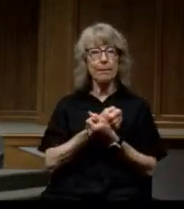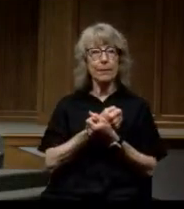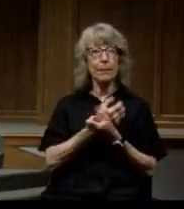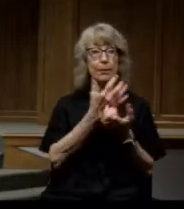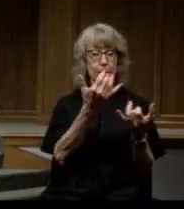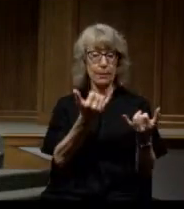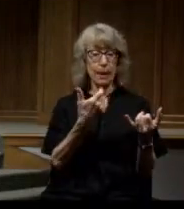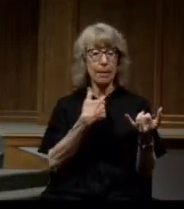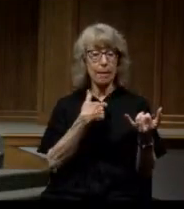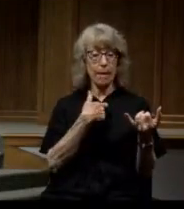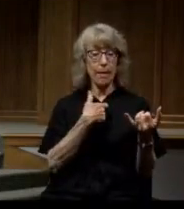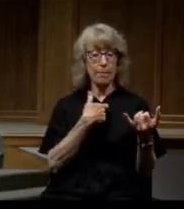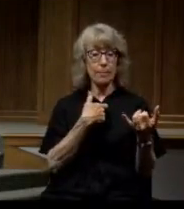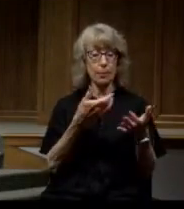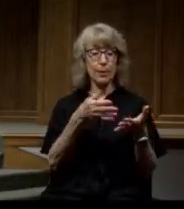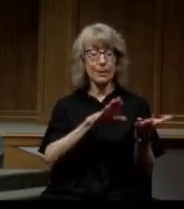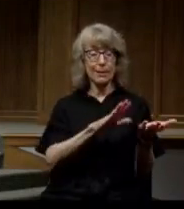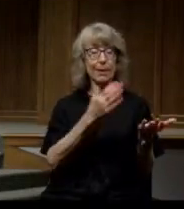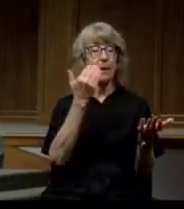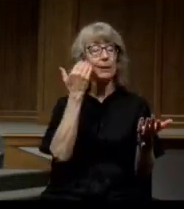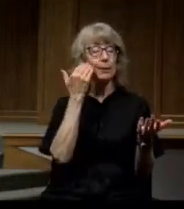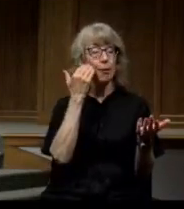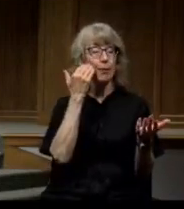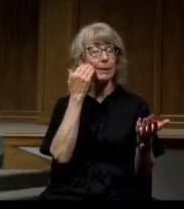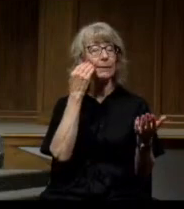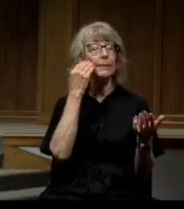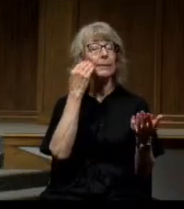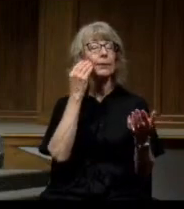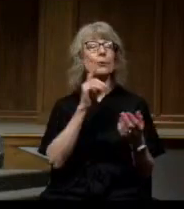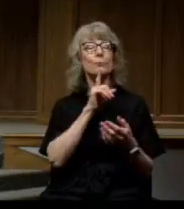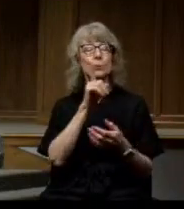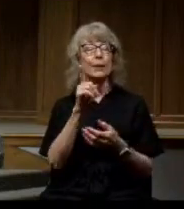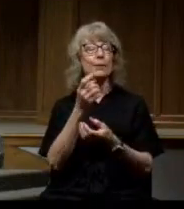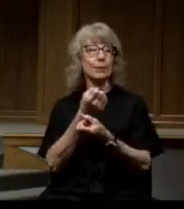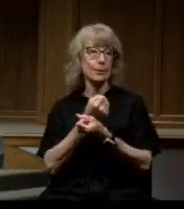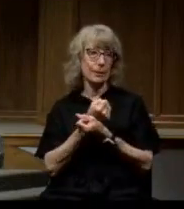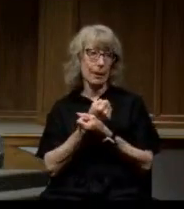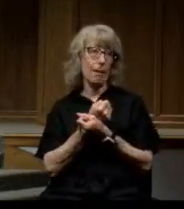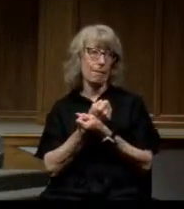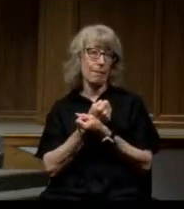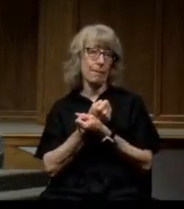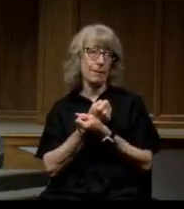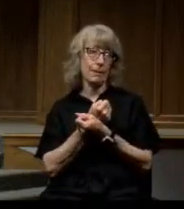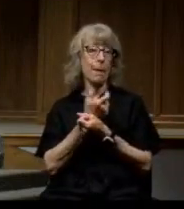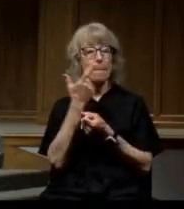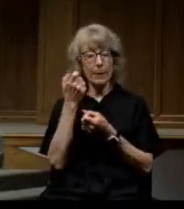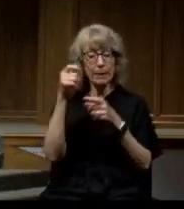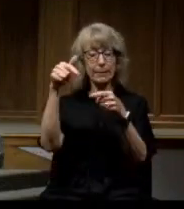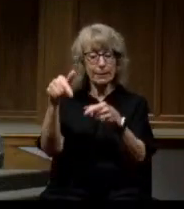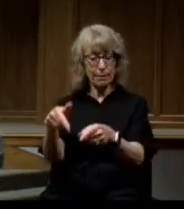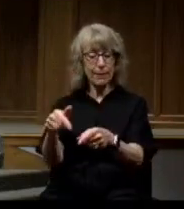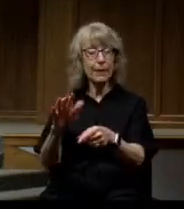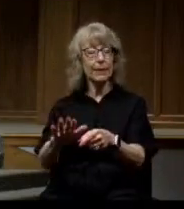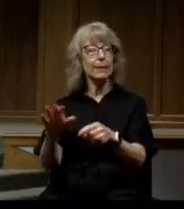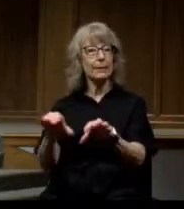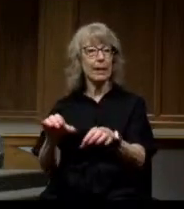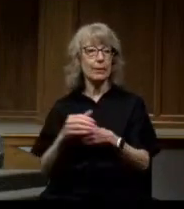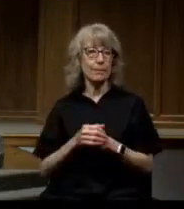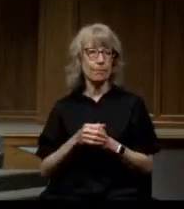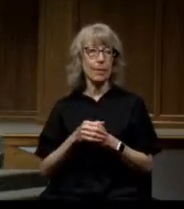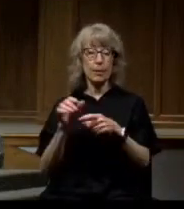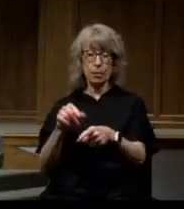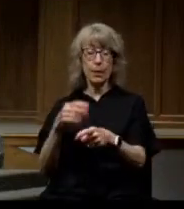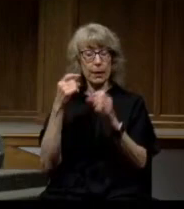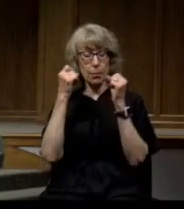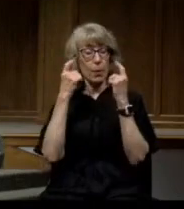what real love feels like. So it was a choice. Anthony could wake up every day